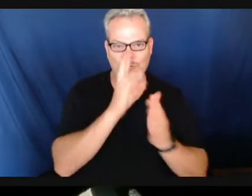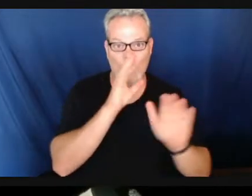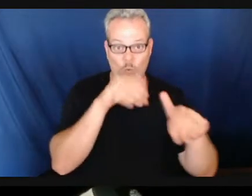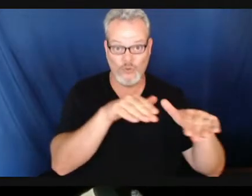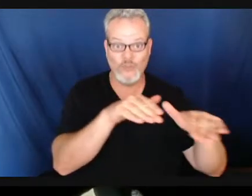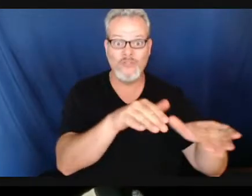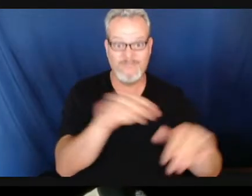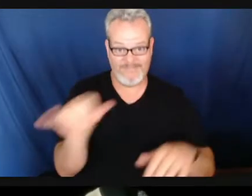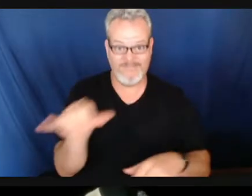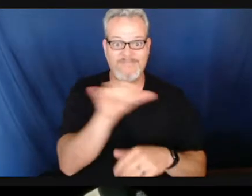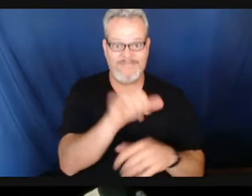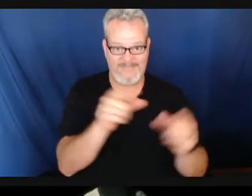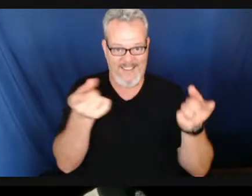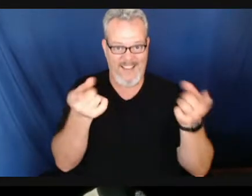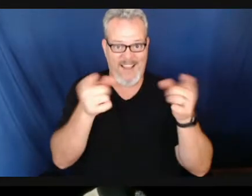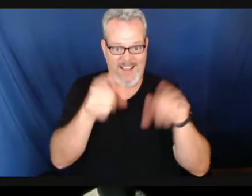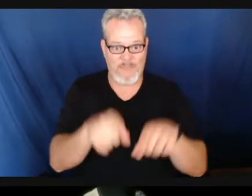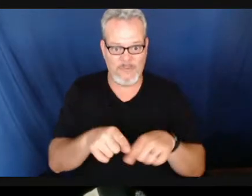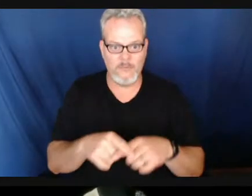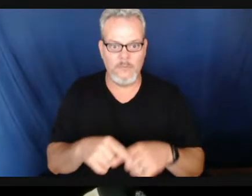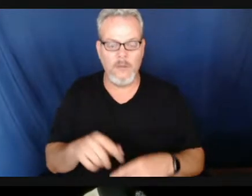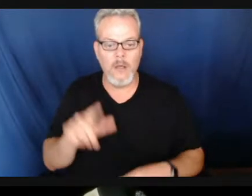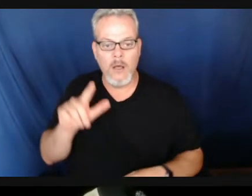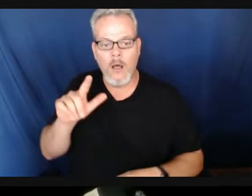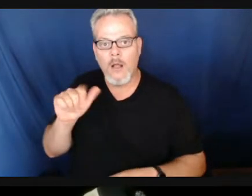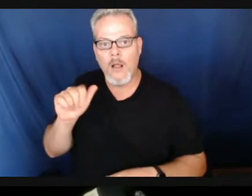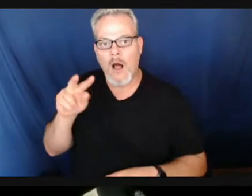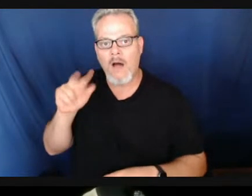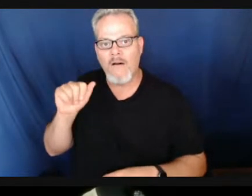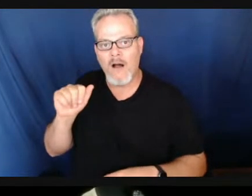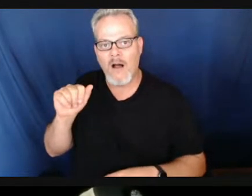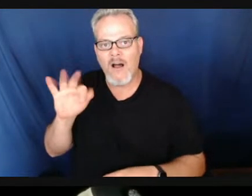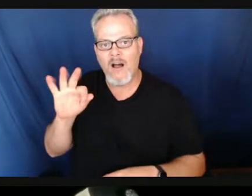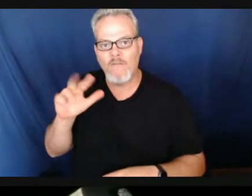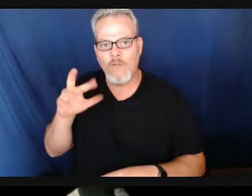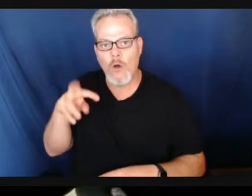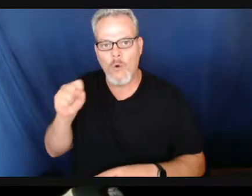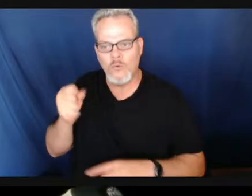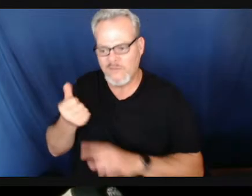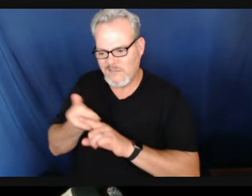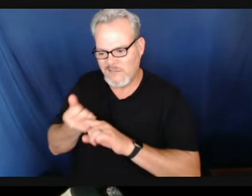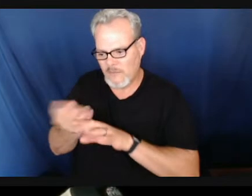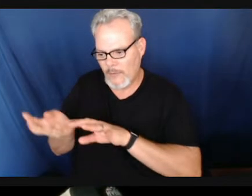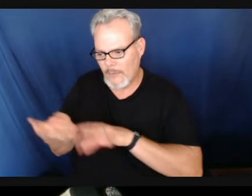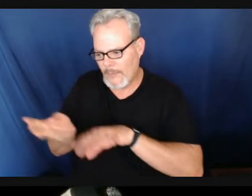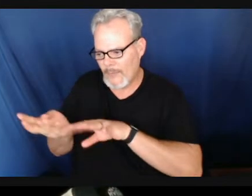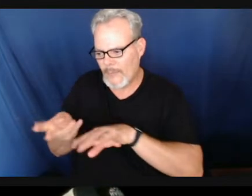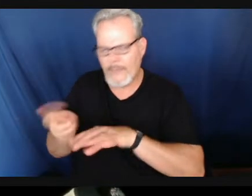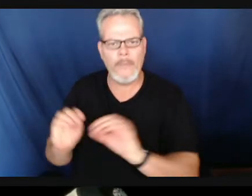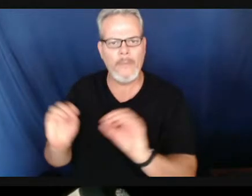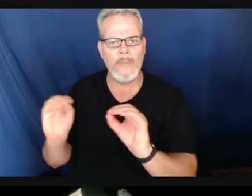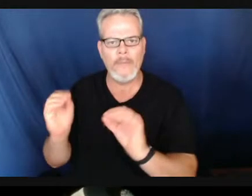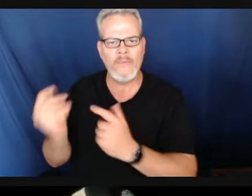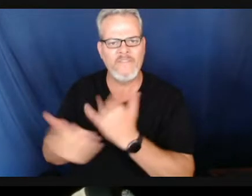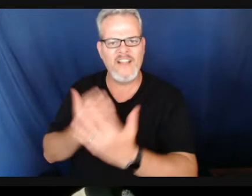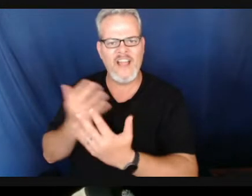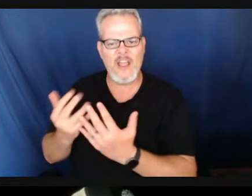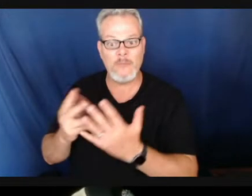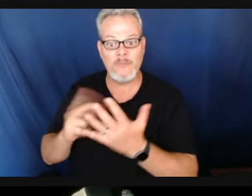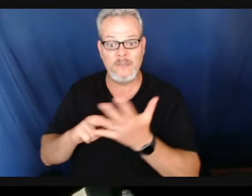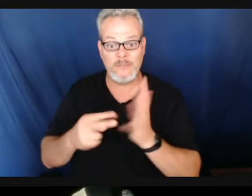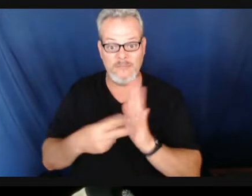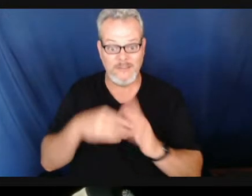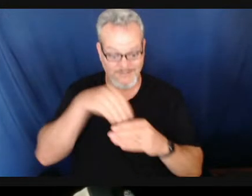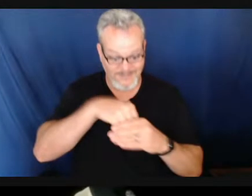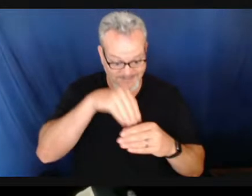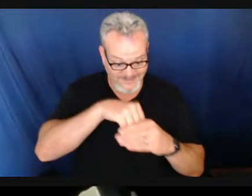So lava flows by themselves don't emit flames. It's more about the broad surfaces allowing gas to